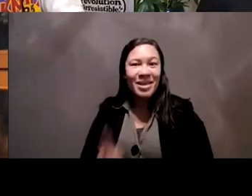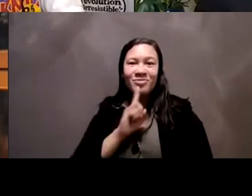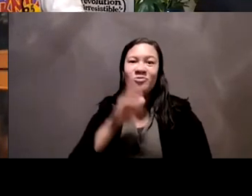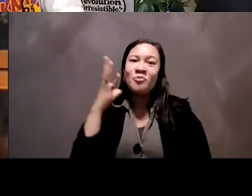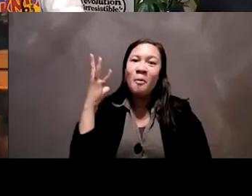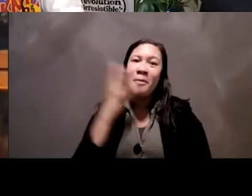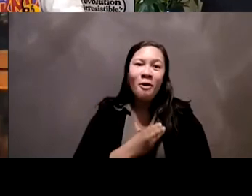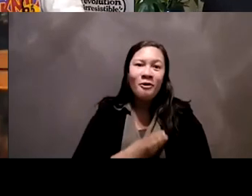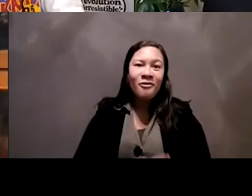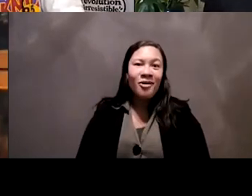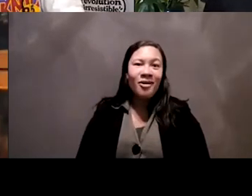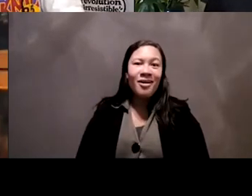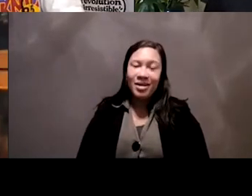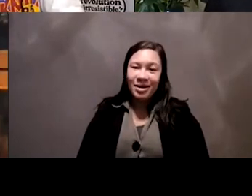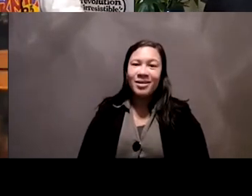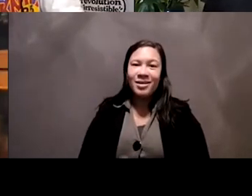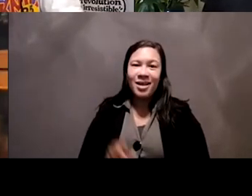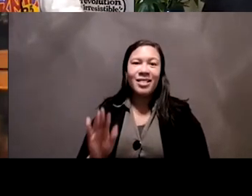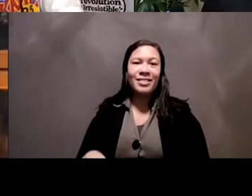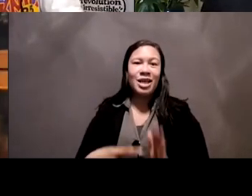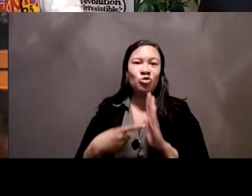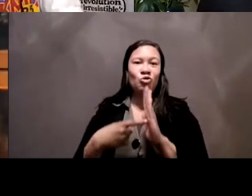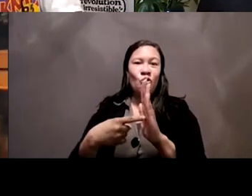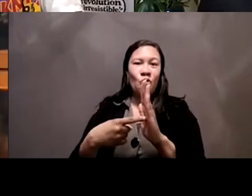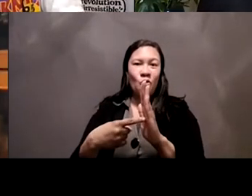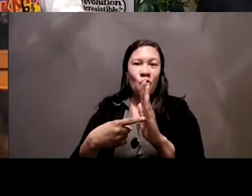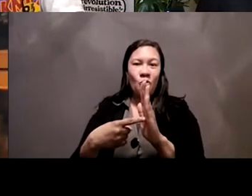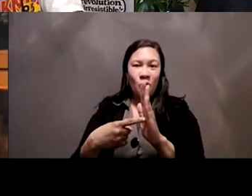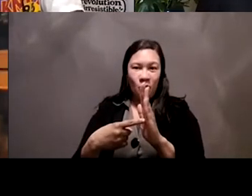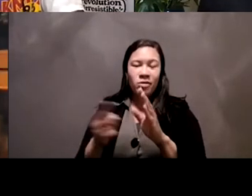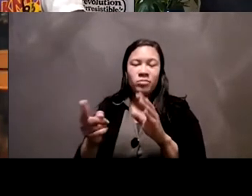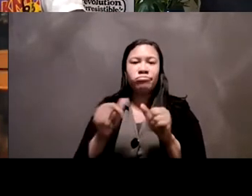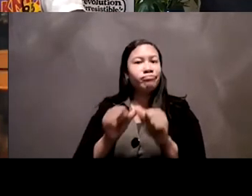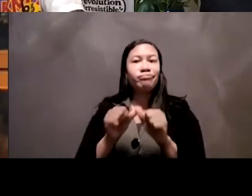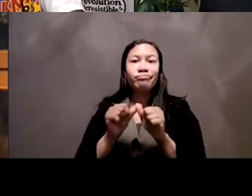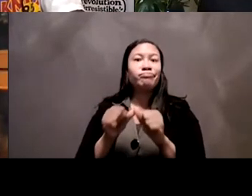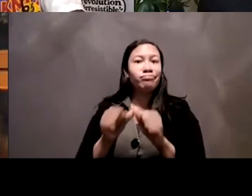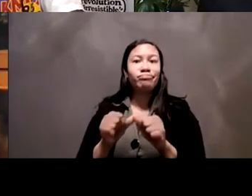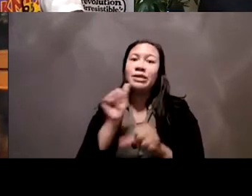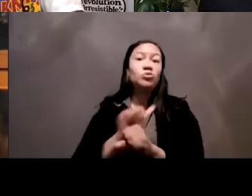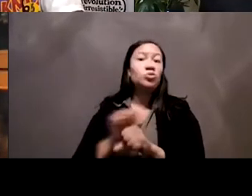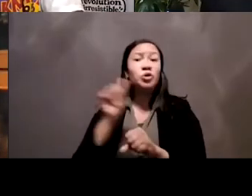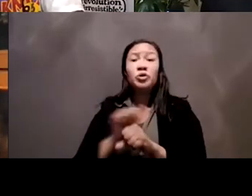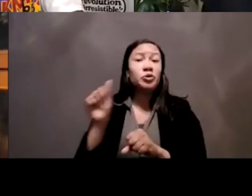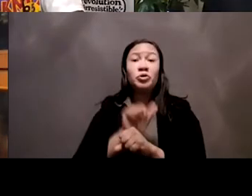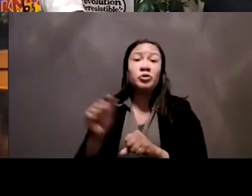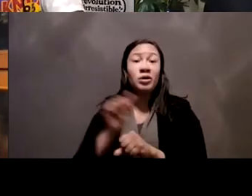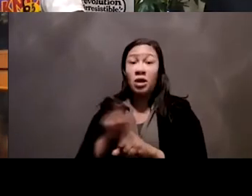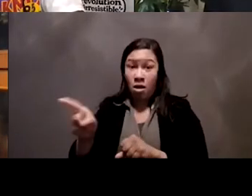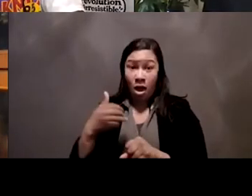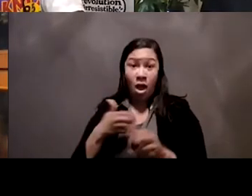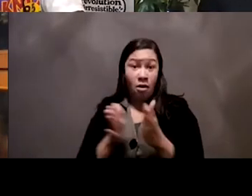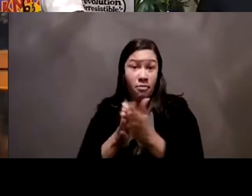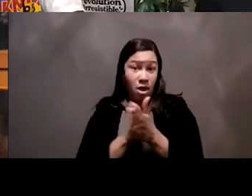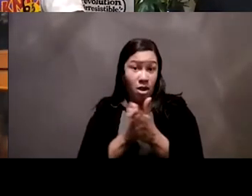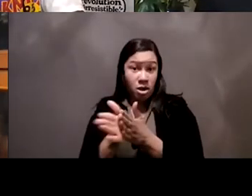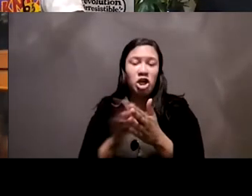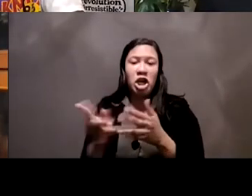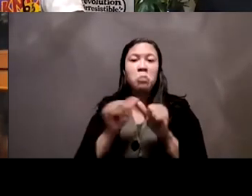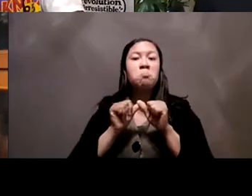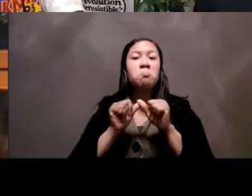I think it's just a testament to like keeping it going, you know, keep doing your passion and sticking with it.